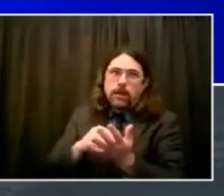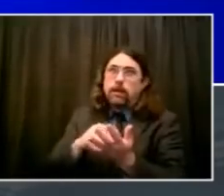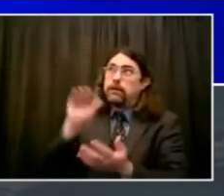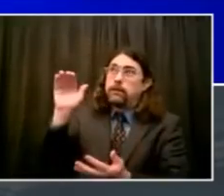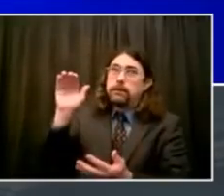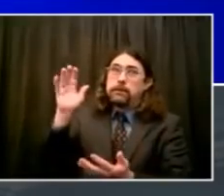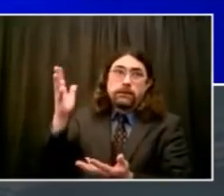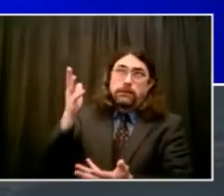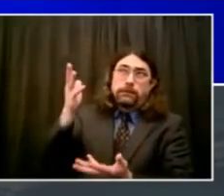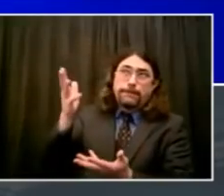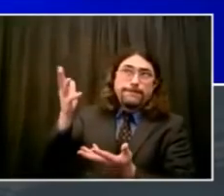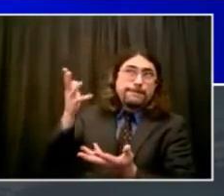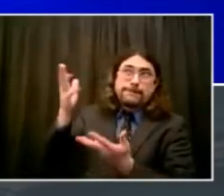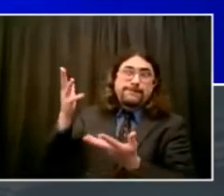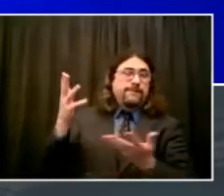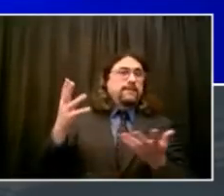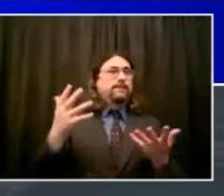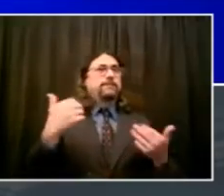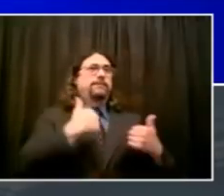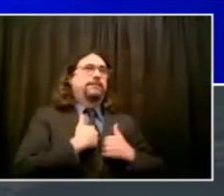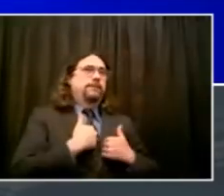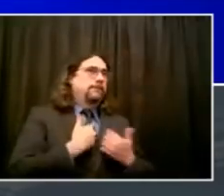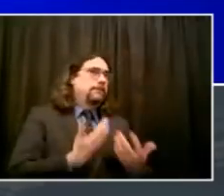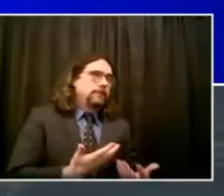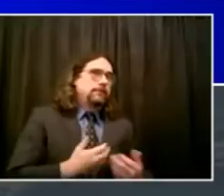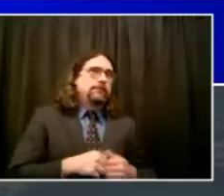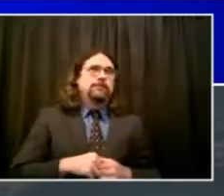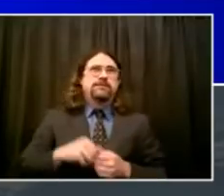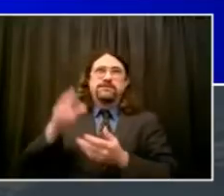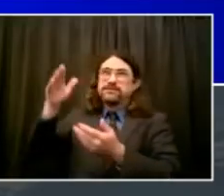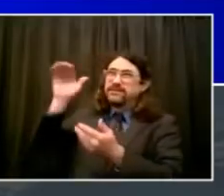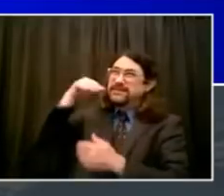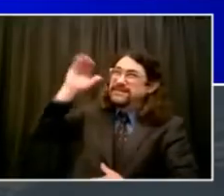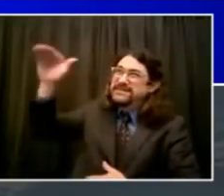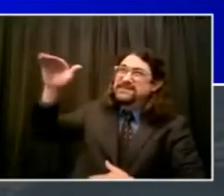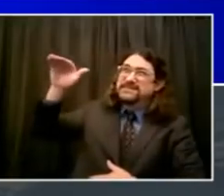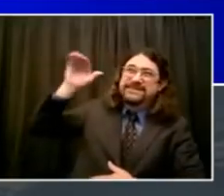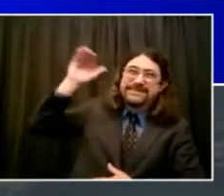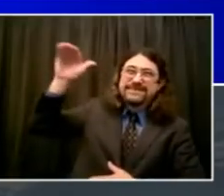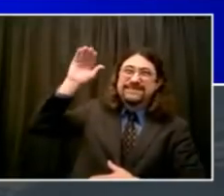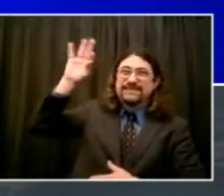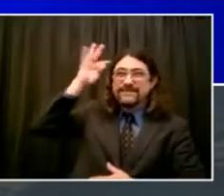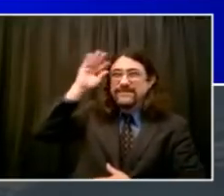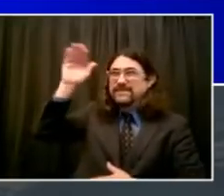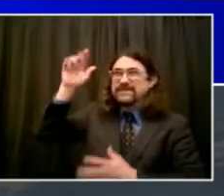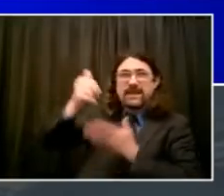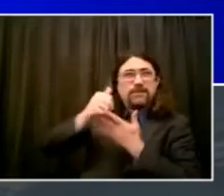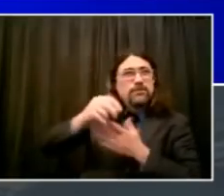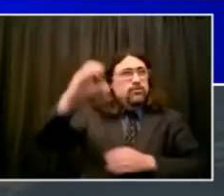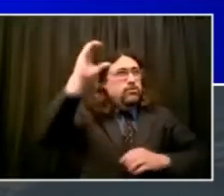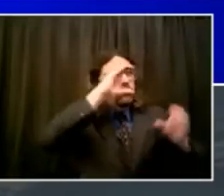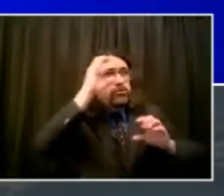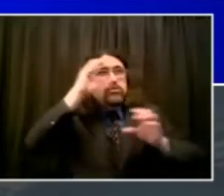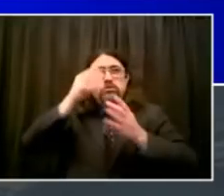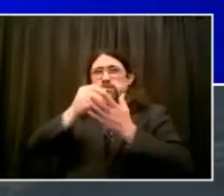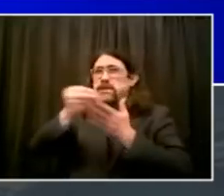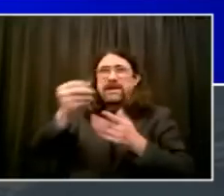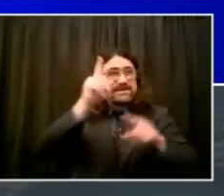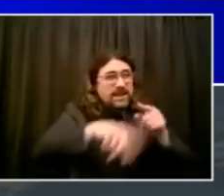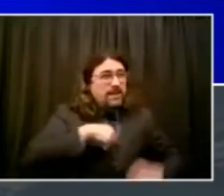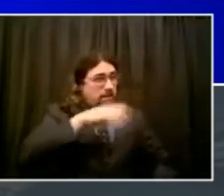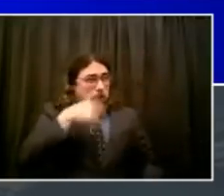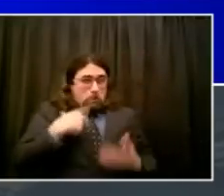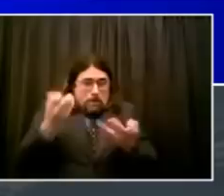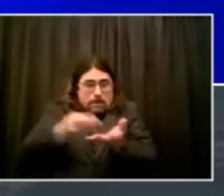I am talking down to, I would talk to the team and they would be pursuing individual leads with individual companies in countries all over the